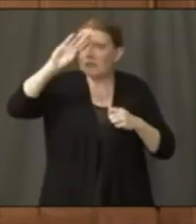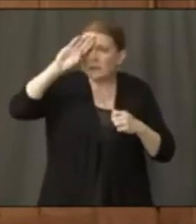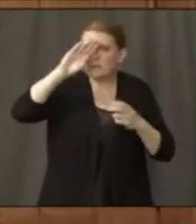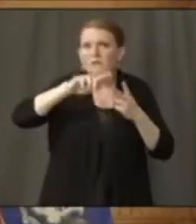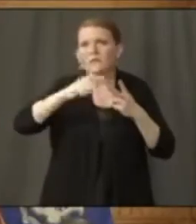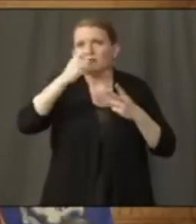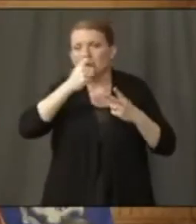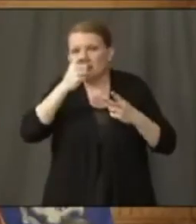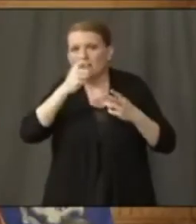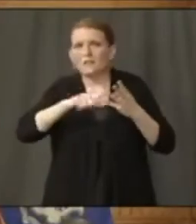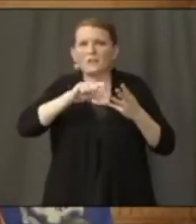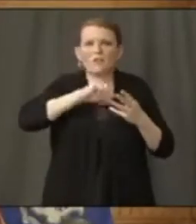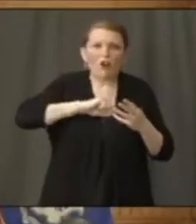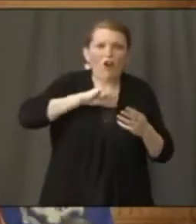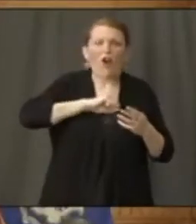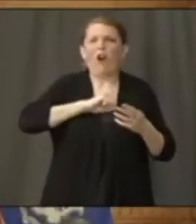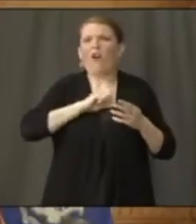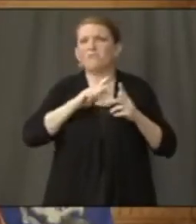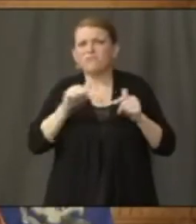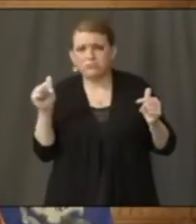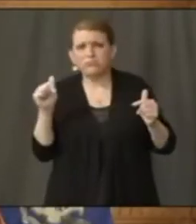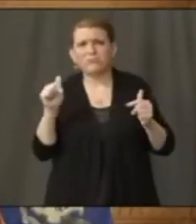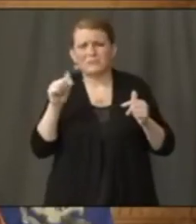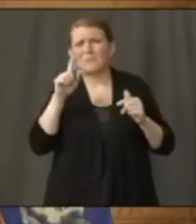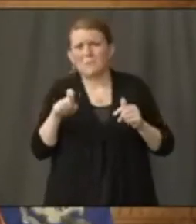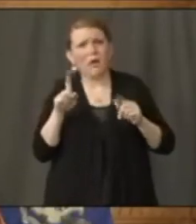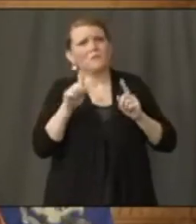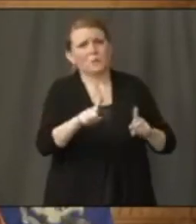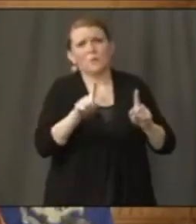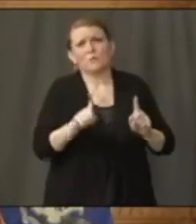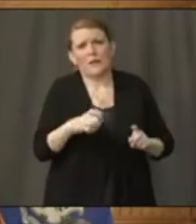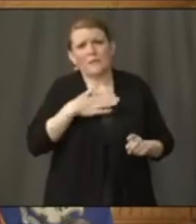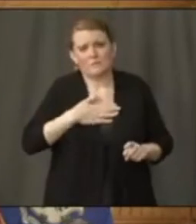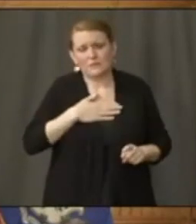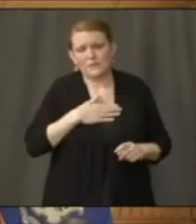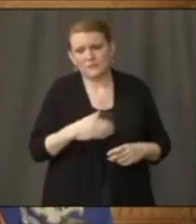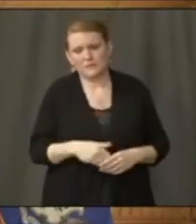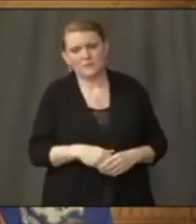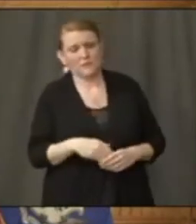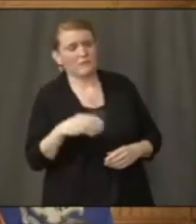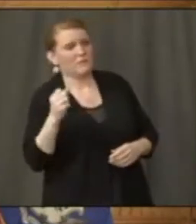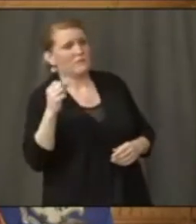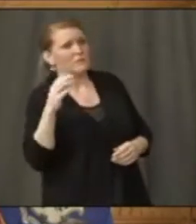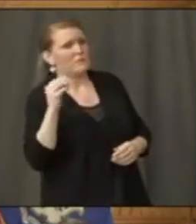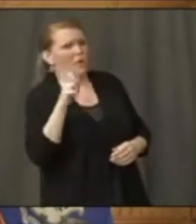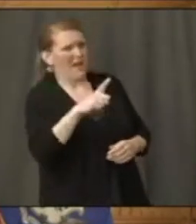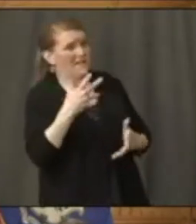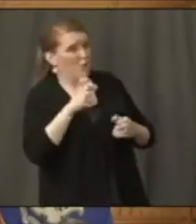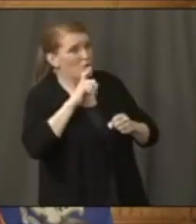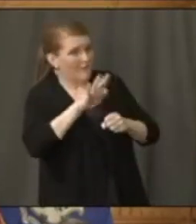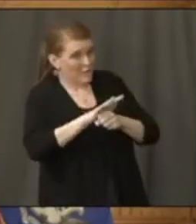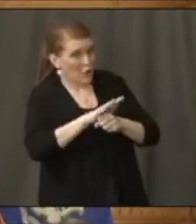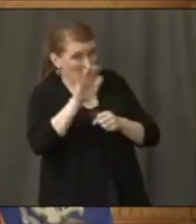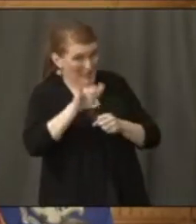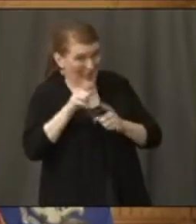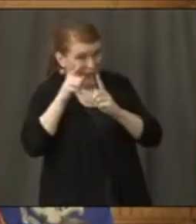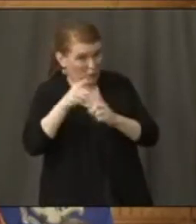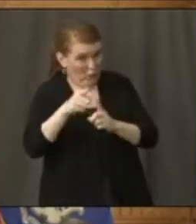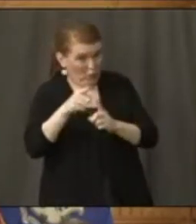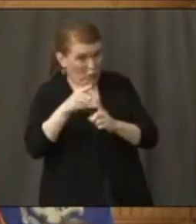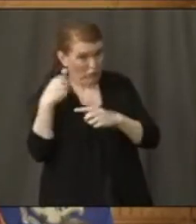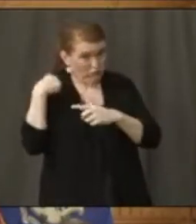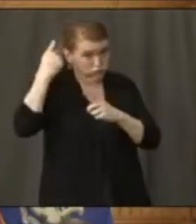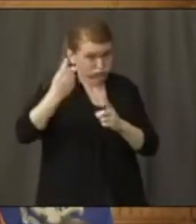Okay, so I just want to confirm, the goal was to have 42,000 tests, and we already have that goal as of today. Yeah,